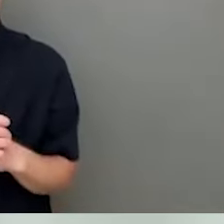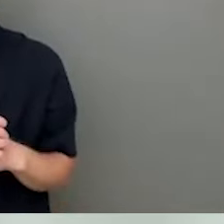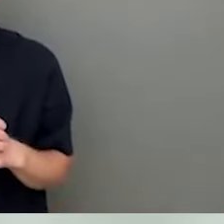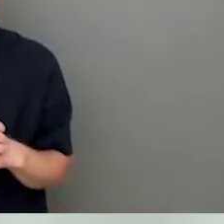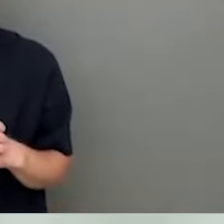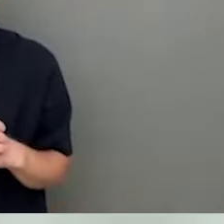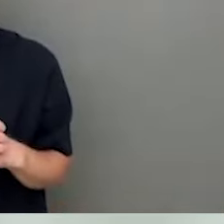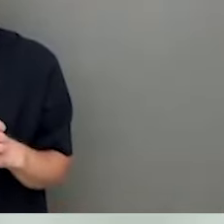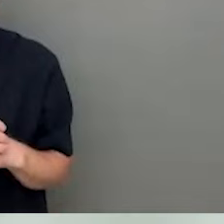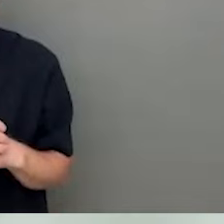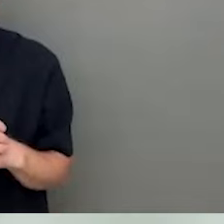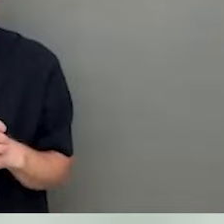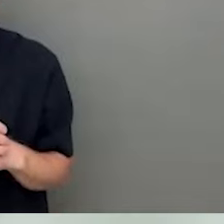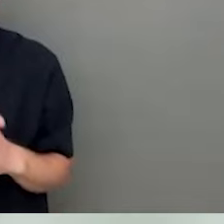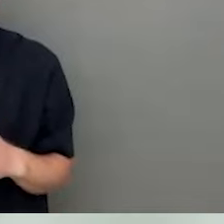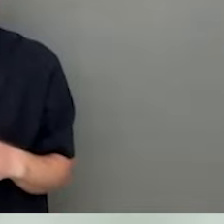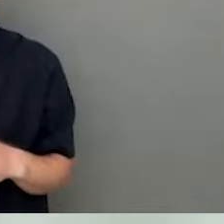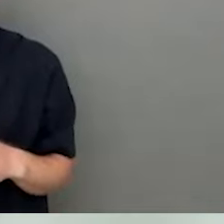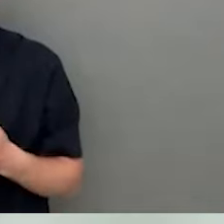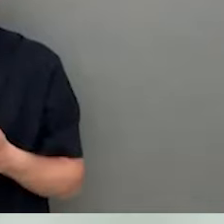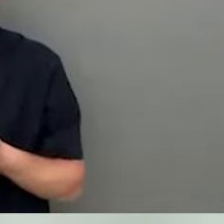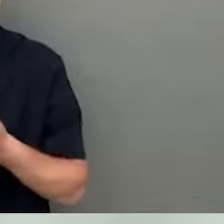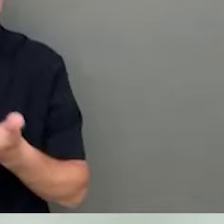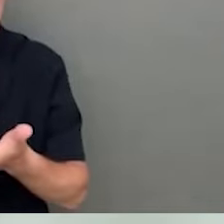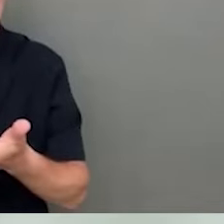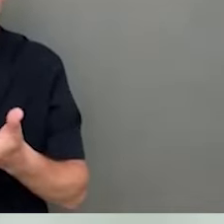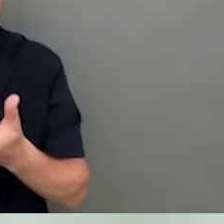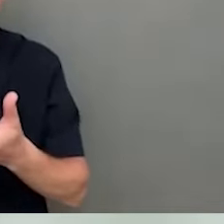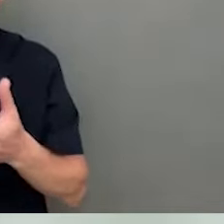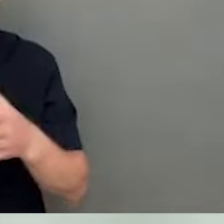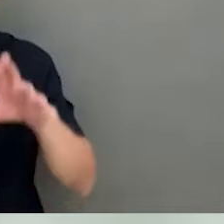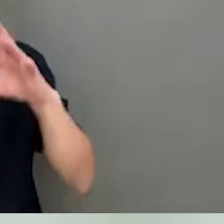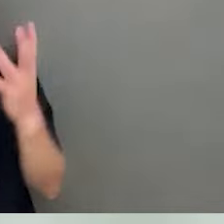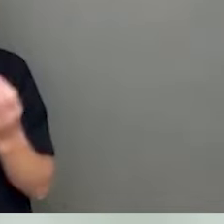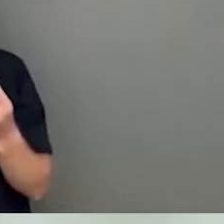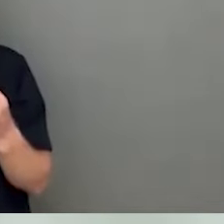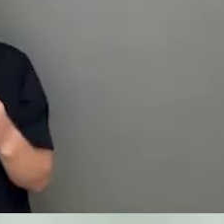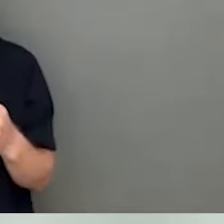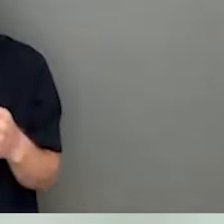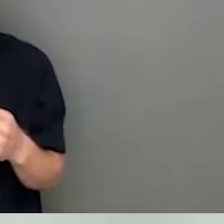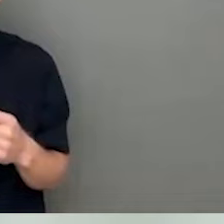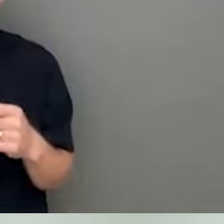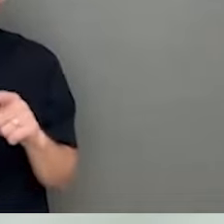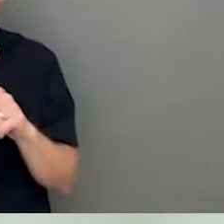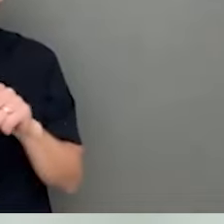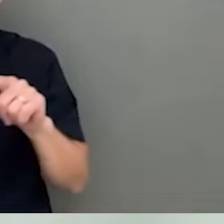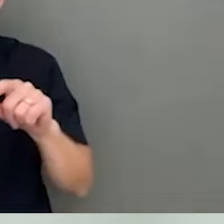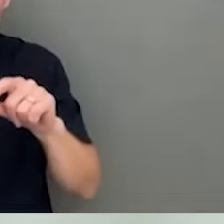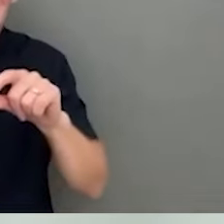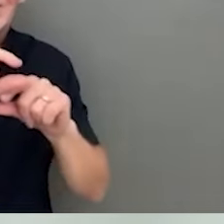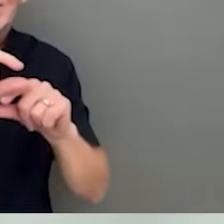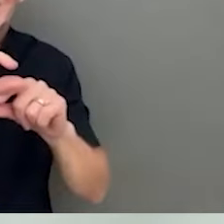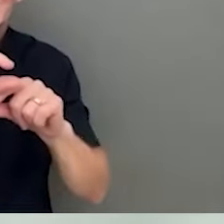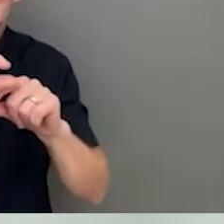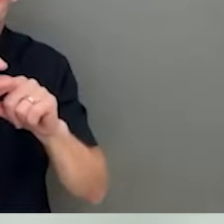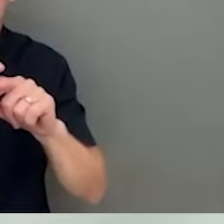picture. So I think thinking what is the added value, what are they catalyzing, what can they do in addition is really key. And I think the other lesson